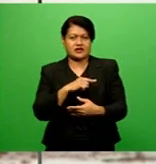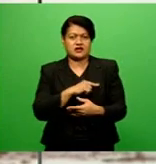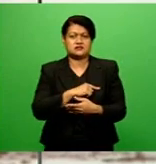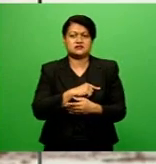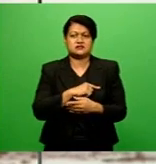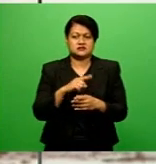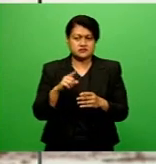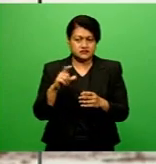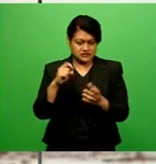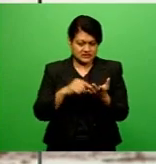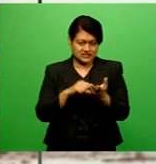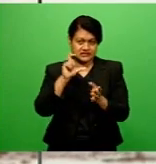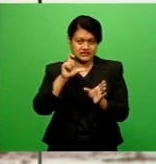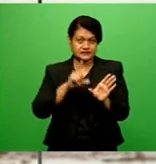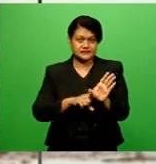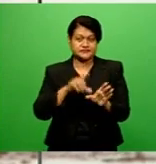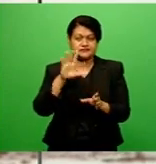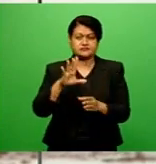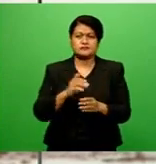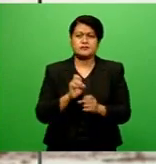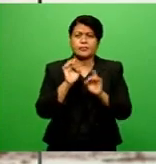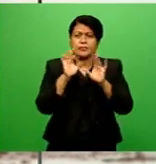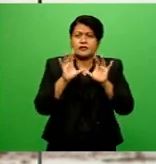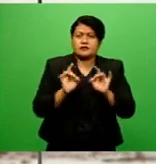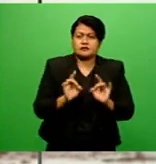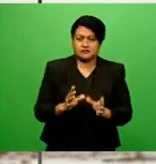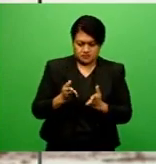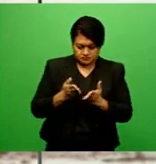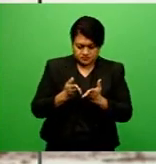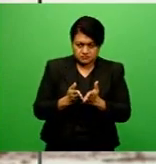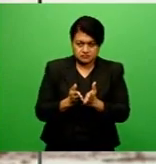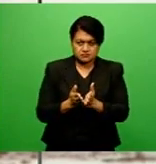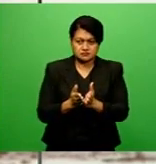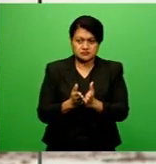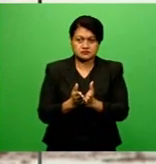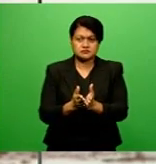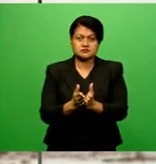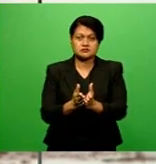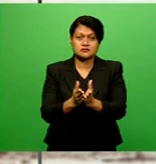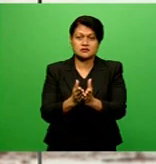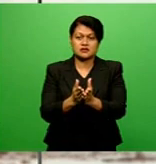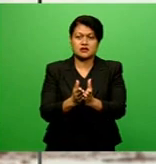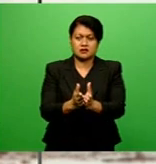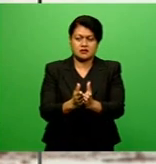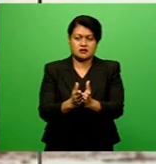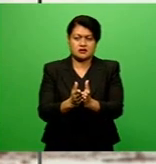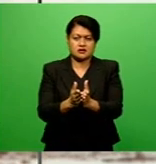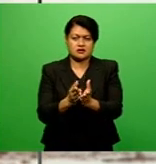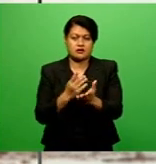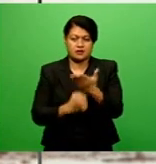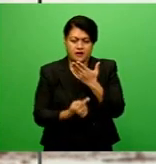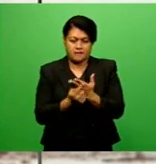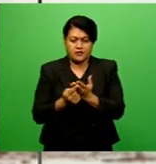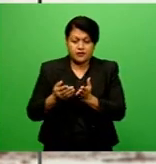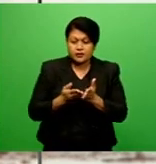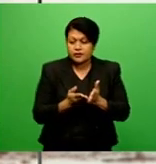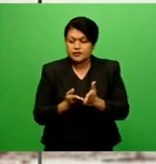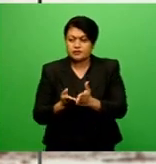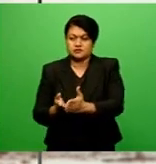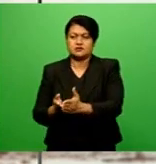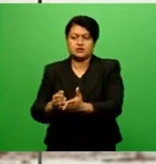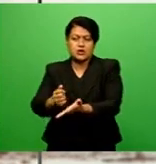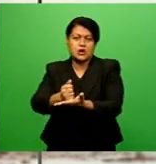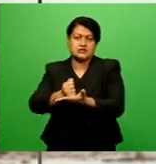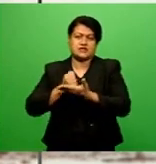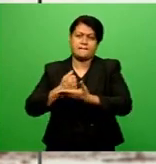post-TCSA. Australian naval vessel HMAS Adelaide is being deployed to assist the government in relief efforts.